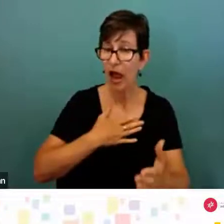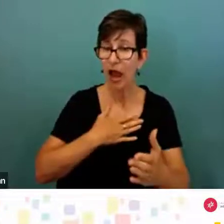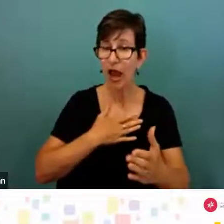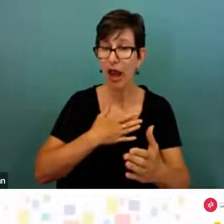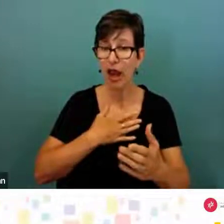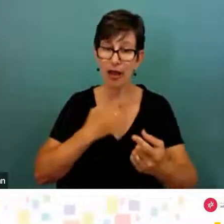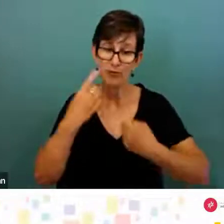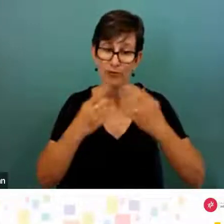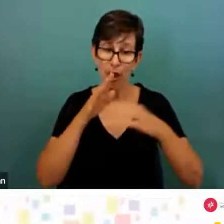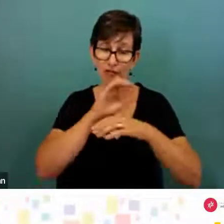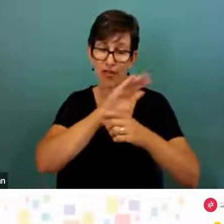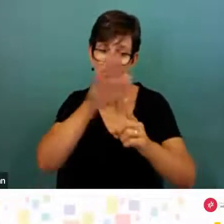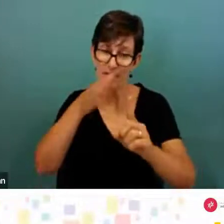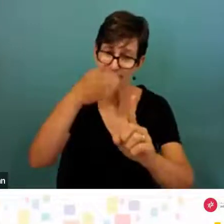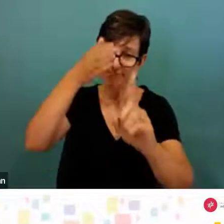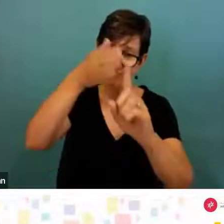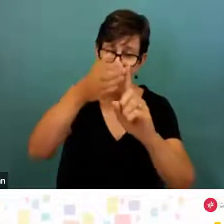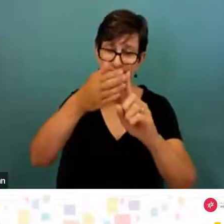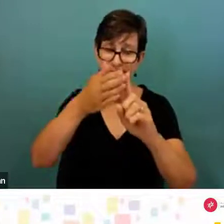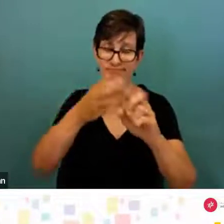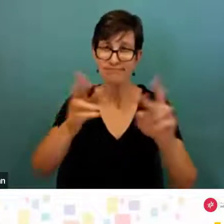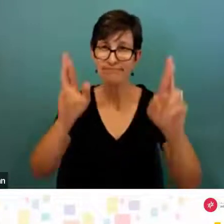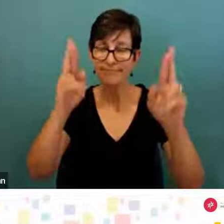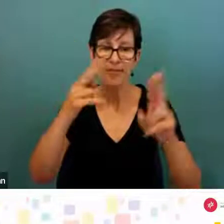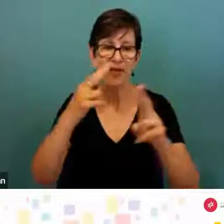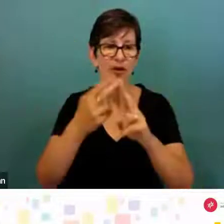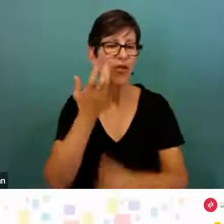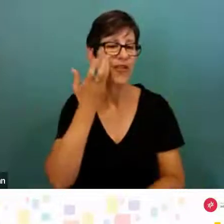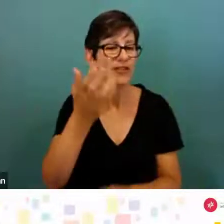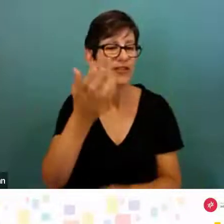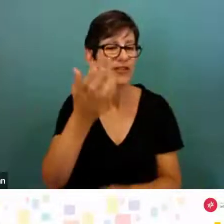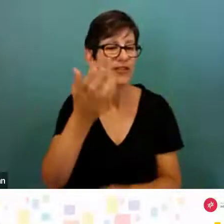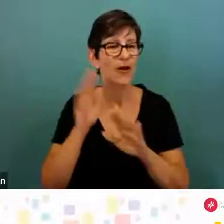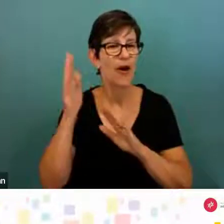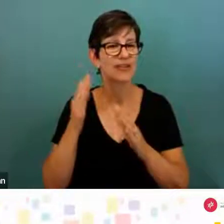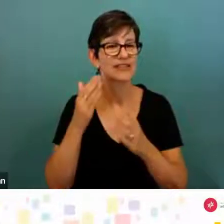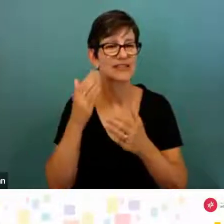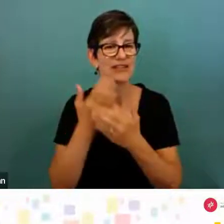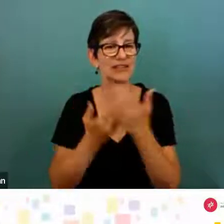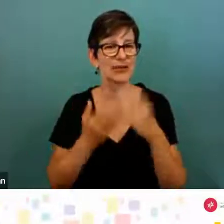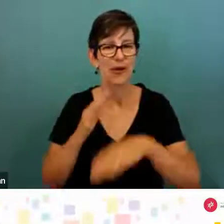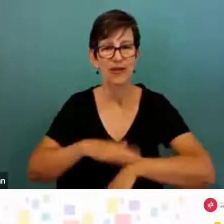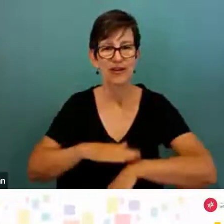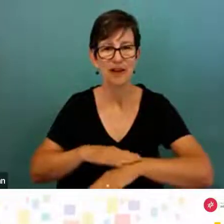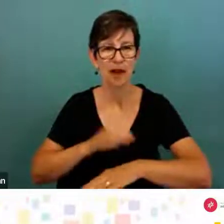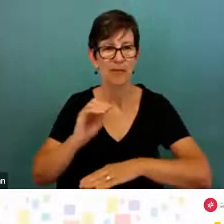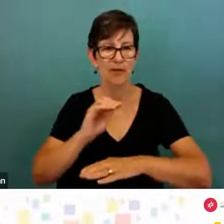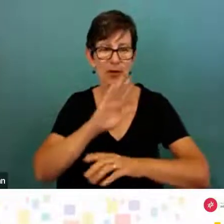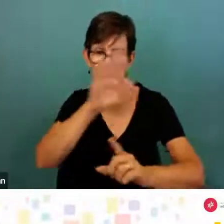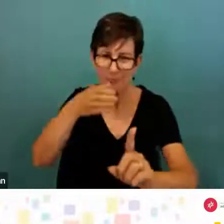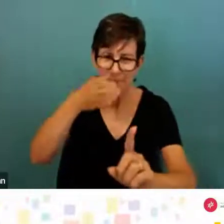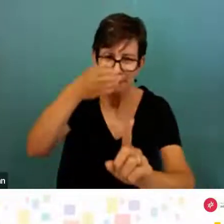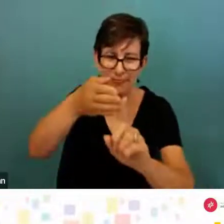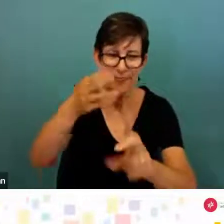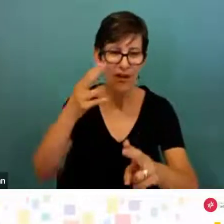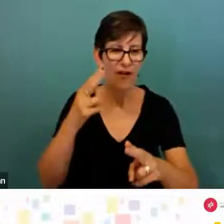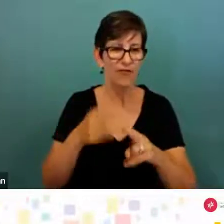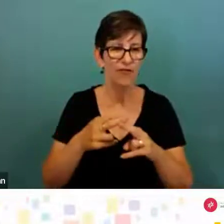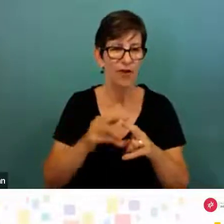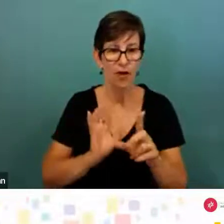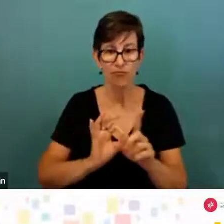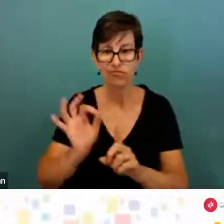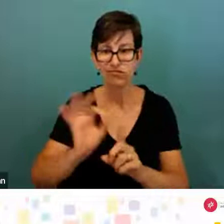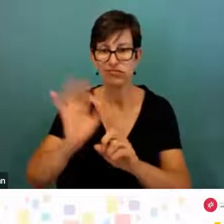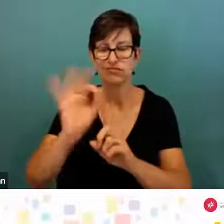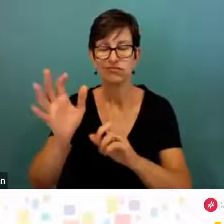Auslan Storytimes? What are your next steps and dreams for programs and services moving forward?